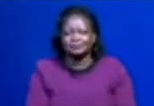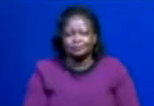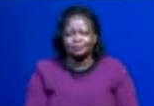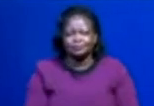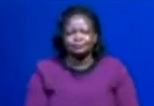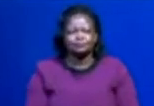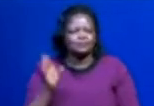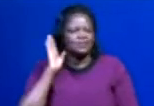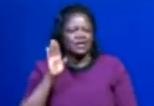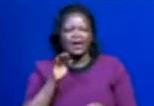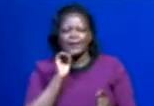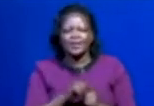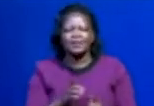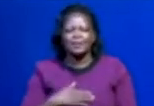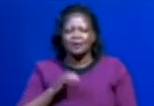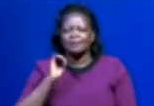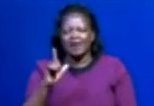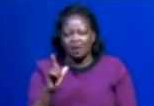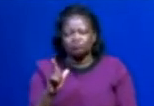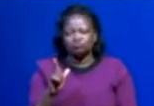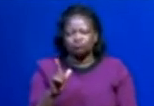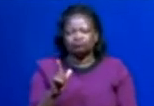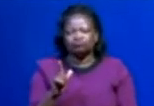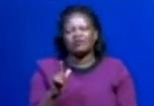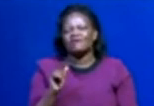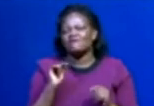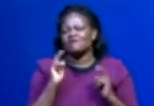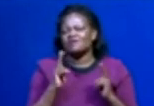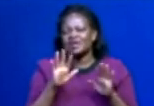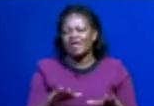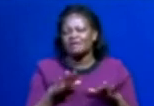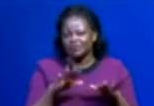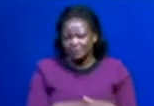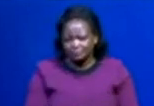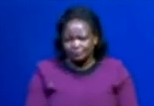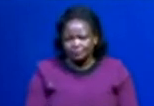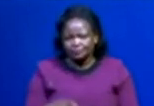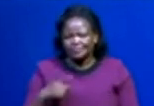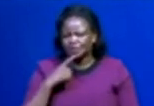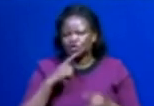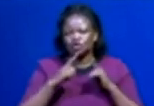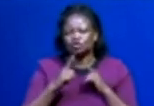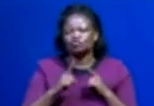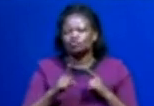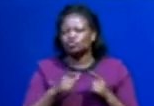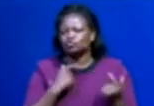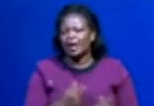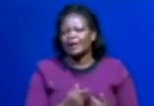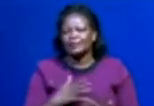I listened to my brother Michael Hastings very carefully, and he spoke to our hearts.